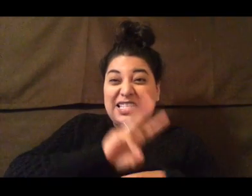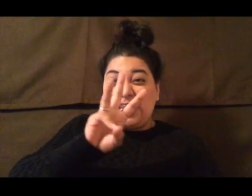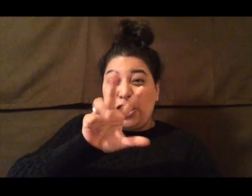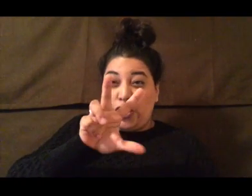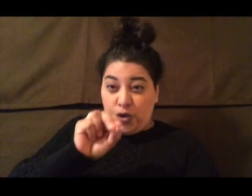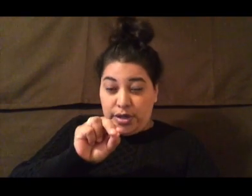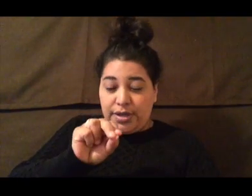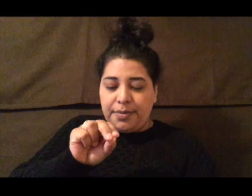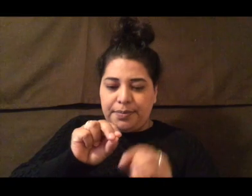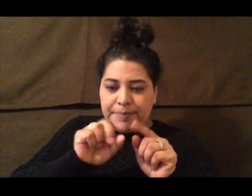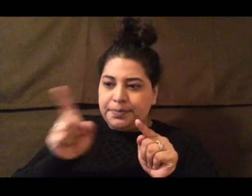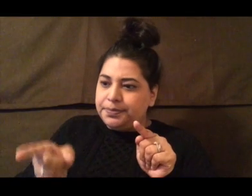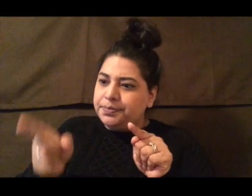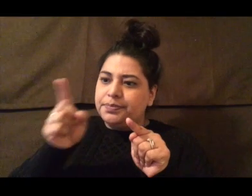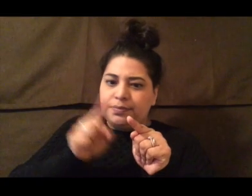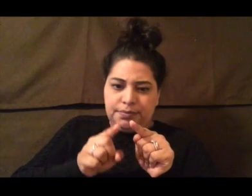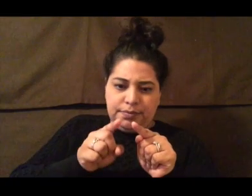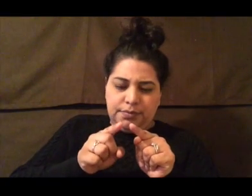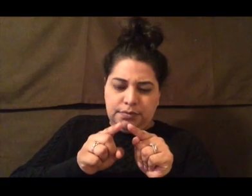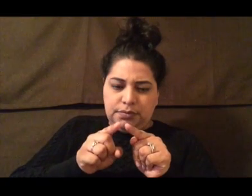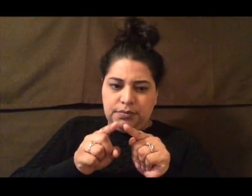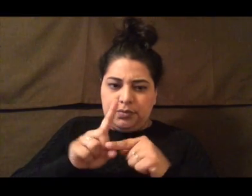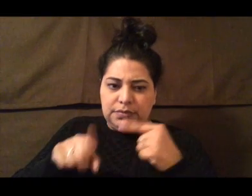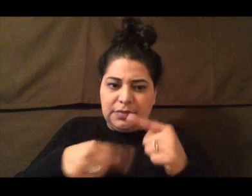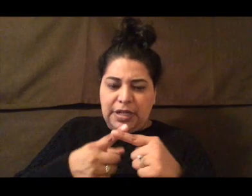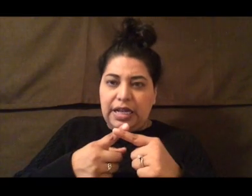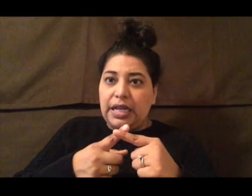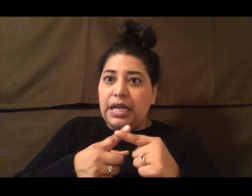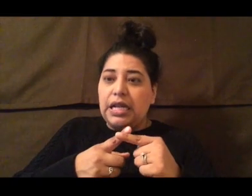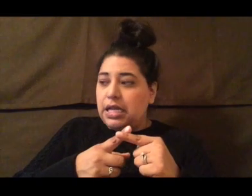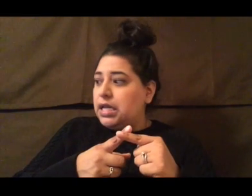That's 6:30. And then